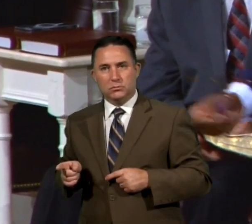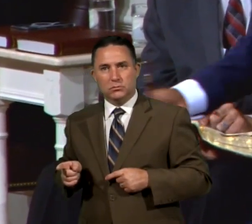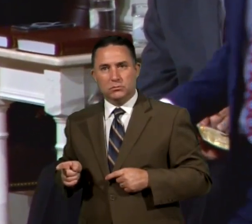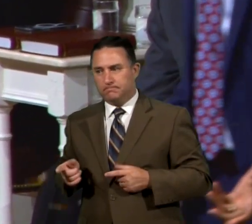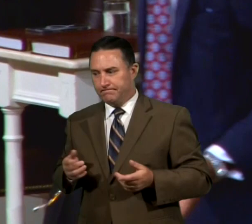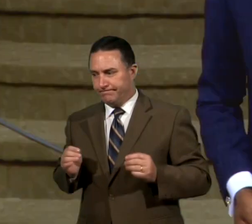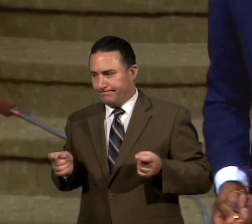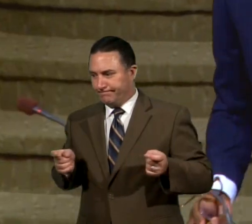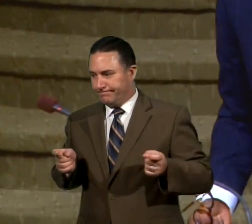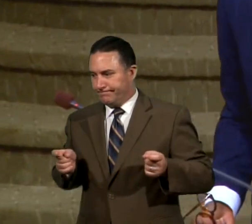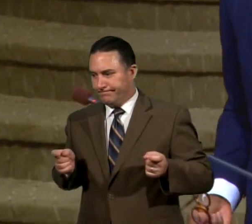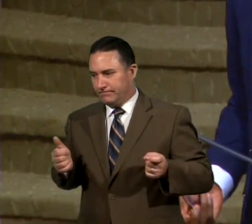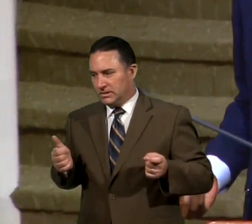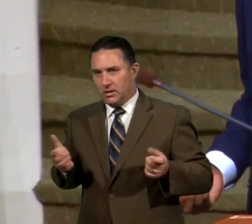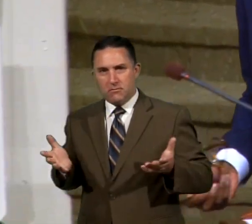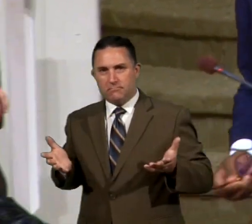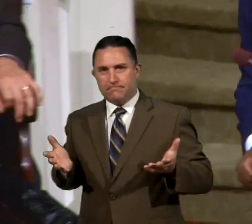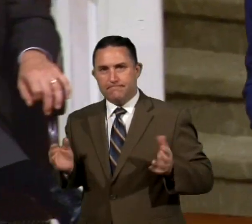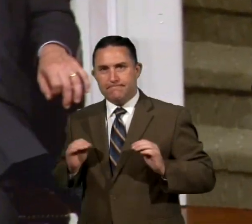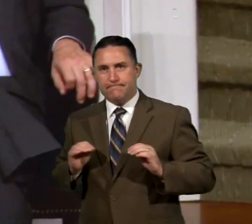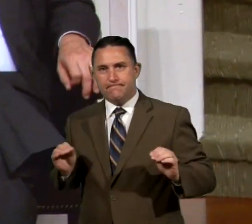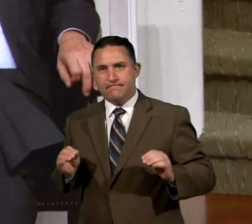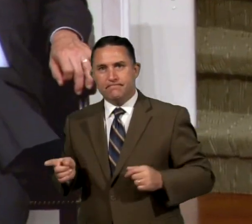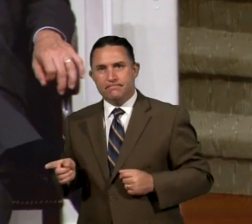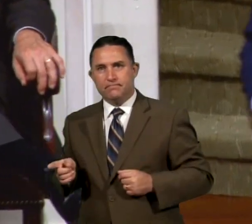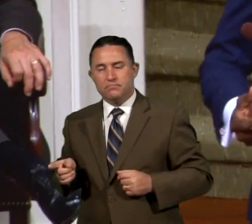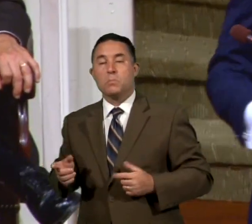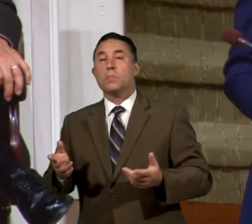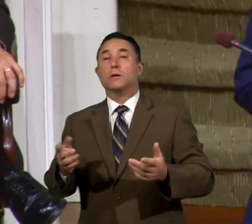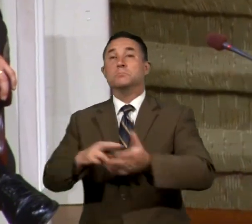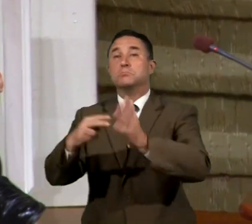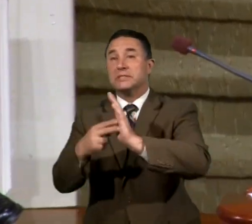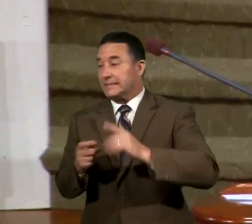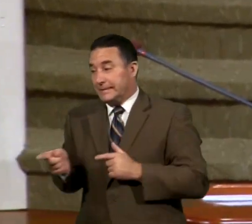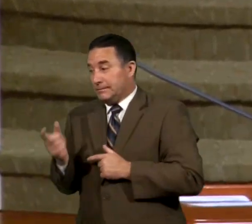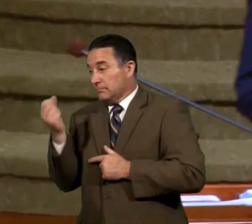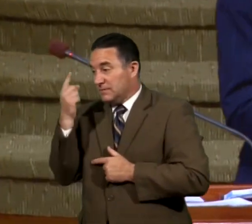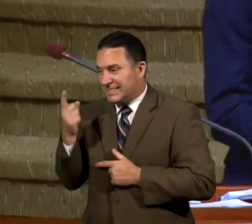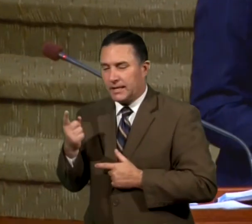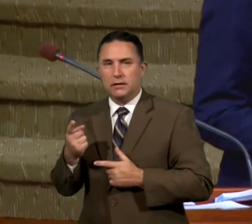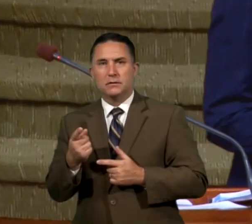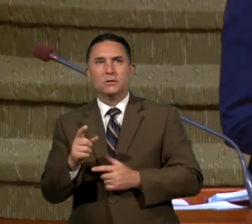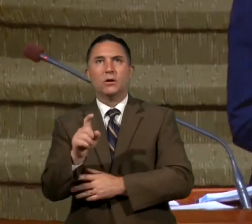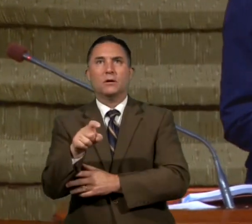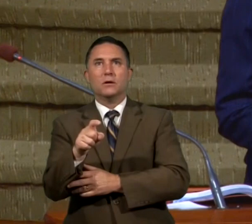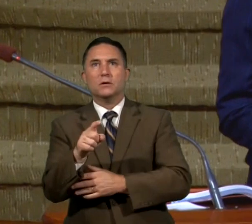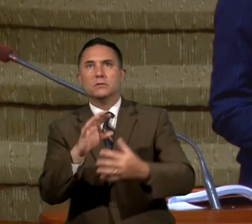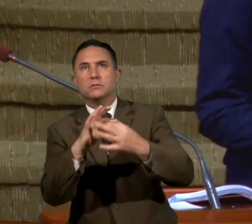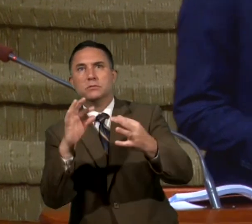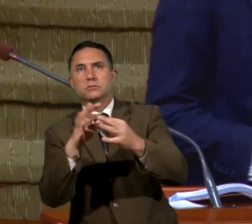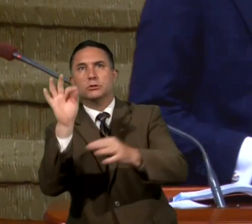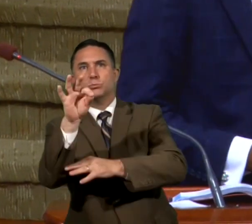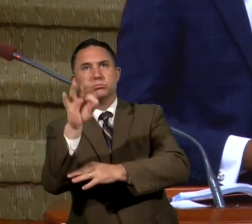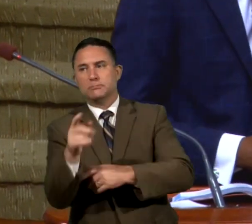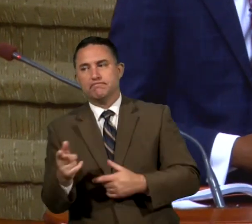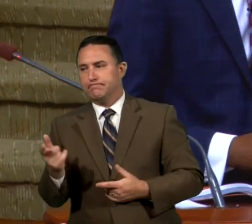He had no control of himself. And so he didn't understand the urgency of what was going on,